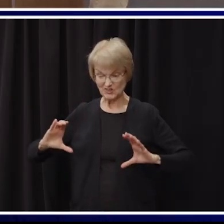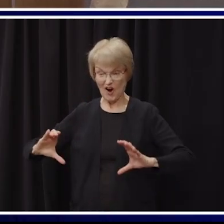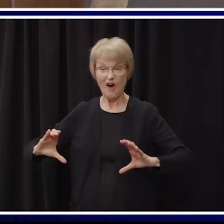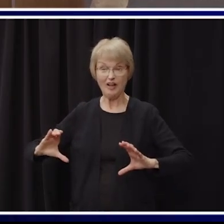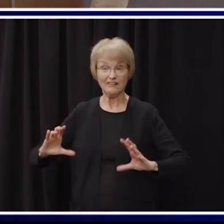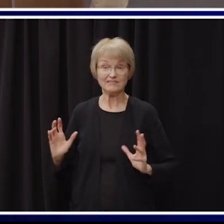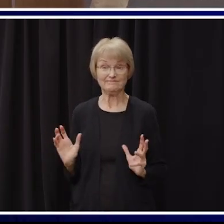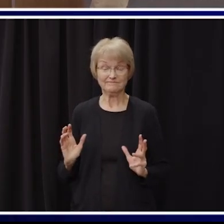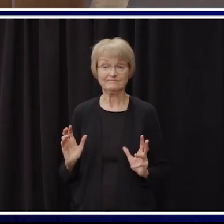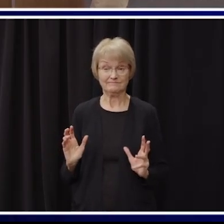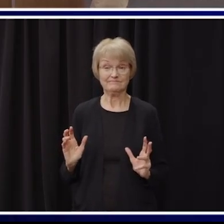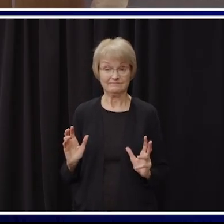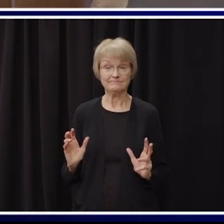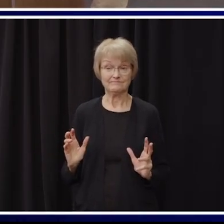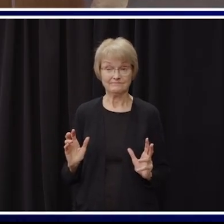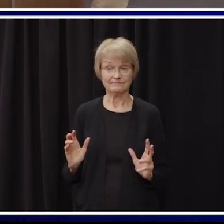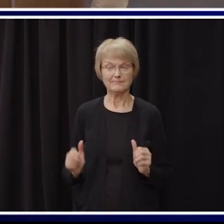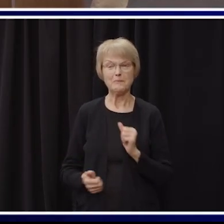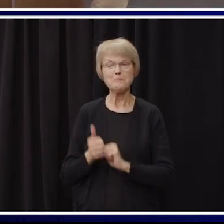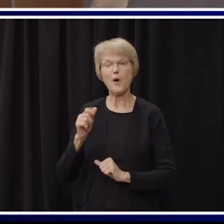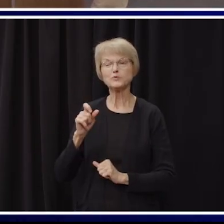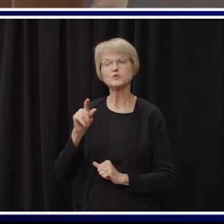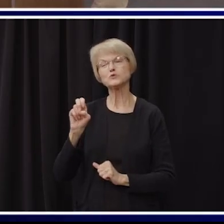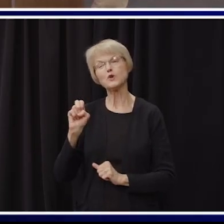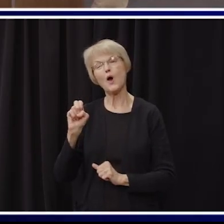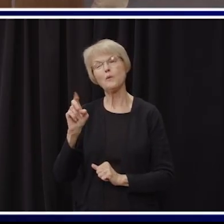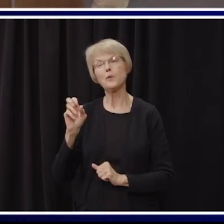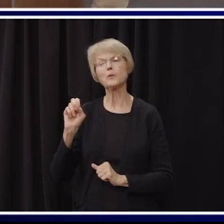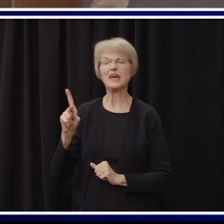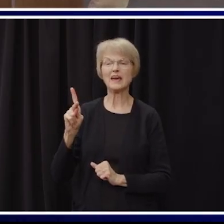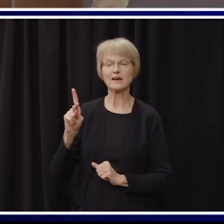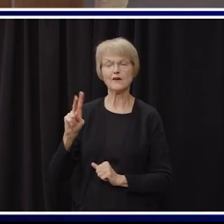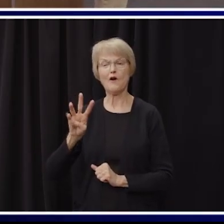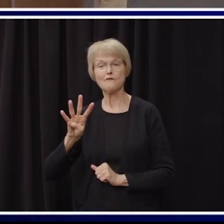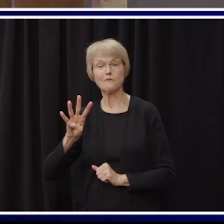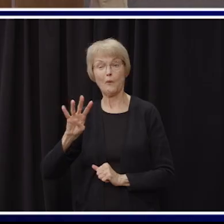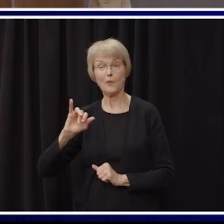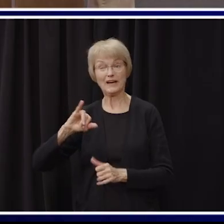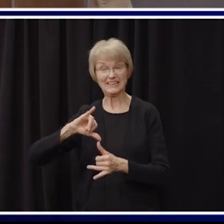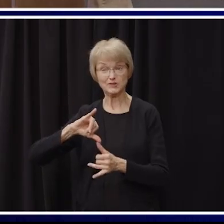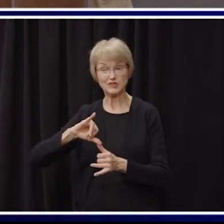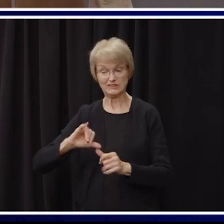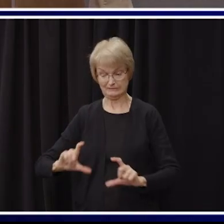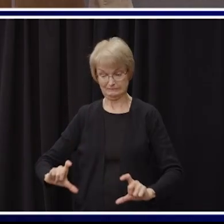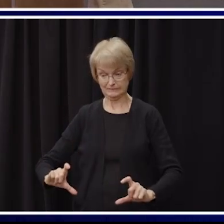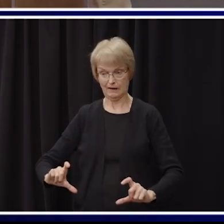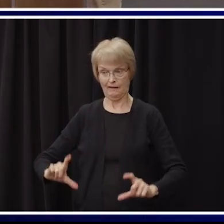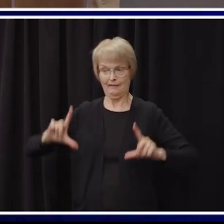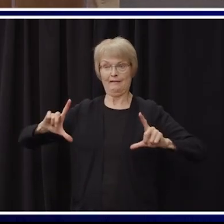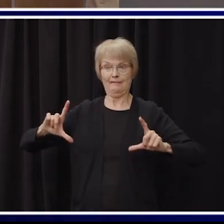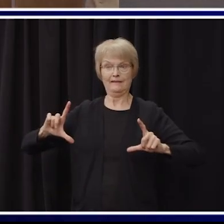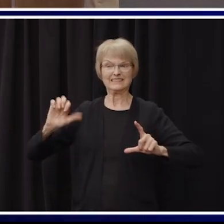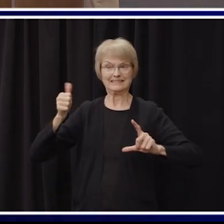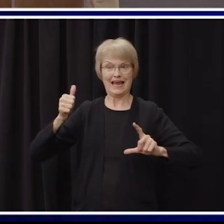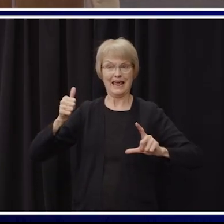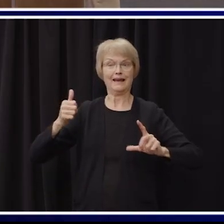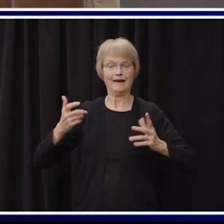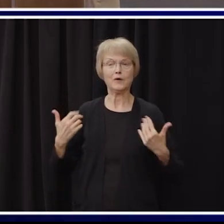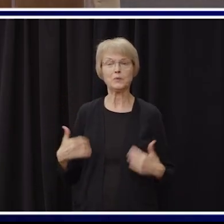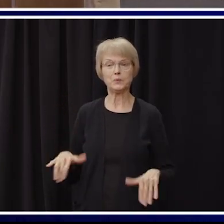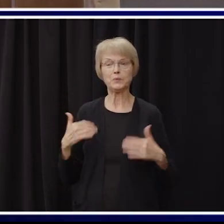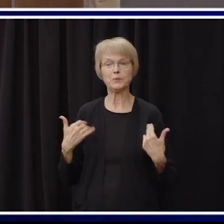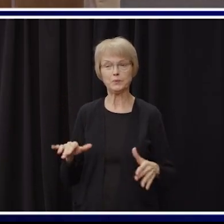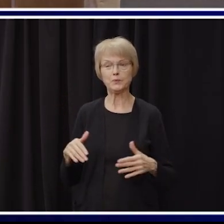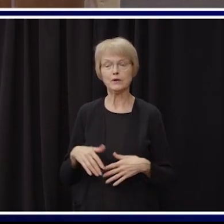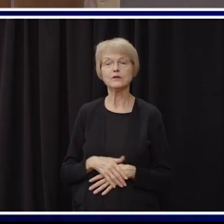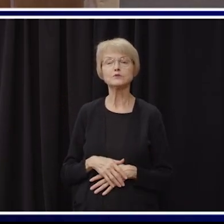most or all toe kicks in the typical cabinet are only 4 inches tall. So in doing so, we were able to raise